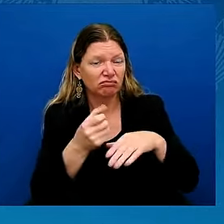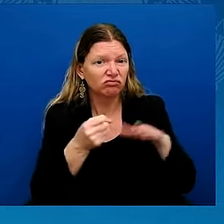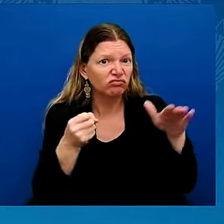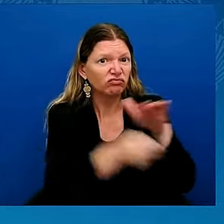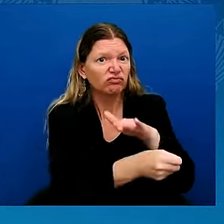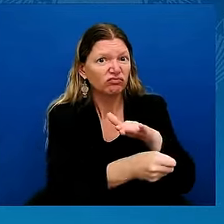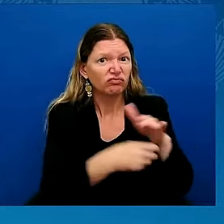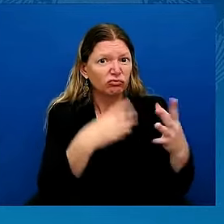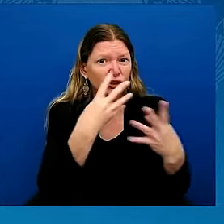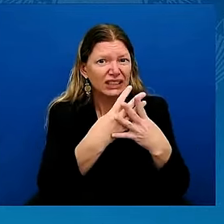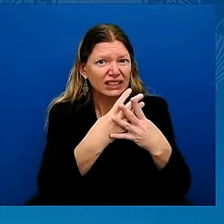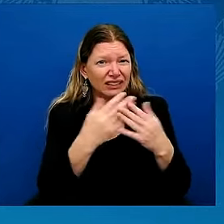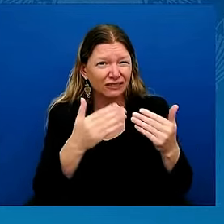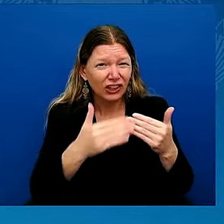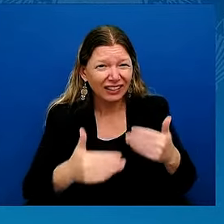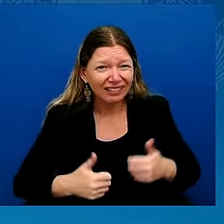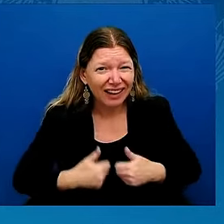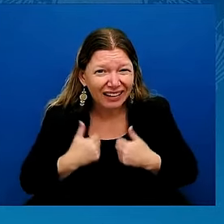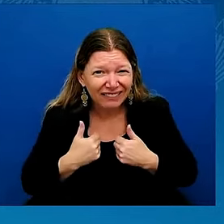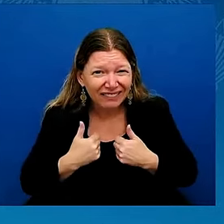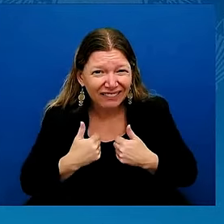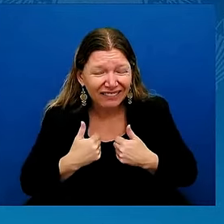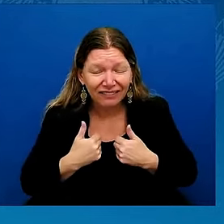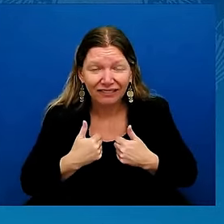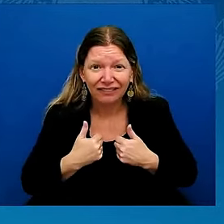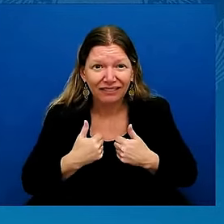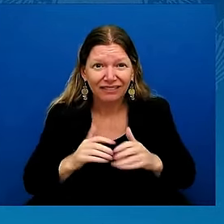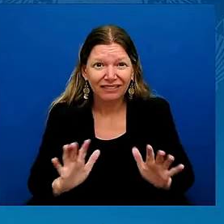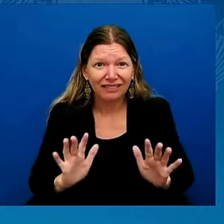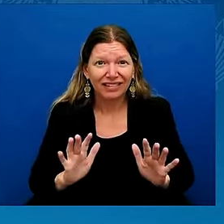most recent stories about what happened in Georgia.